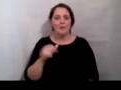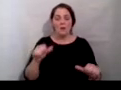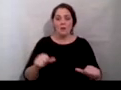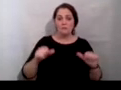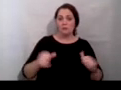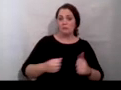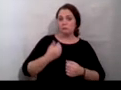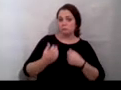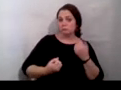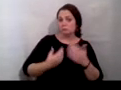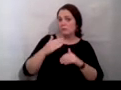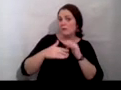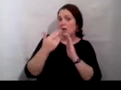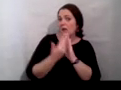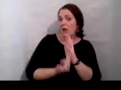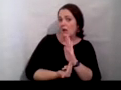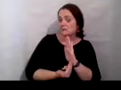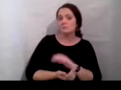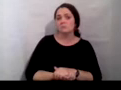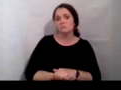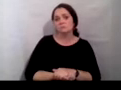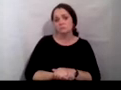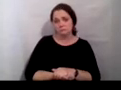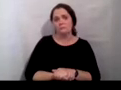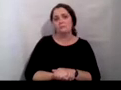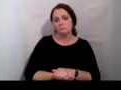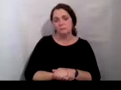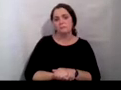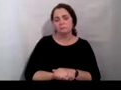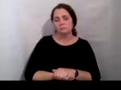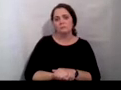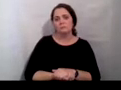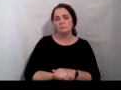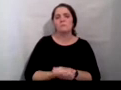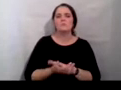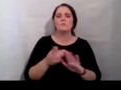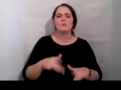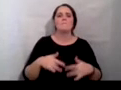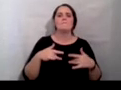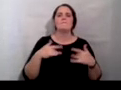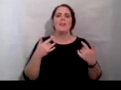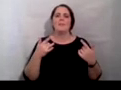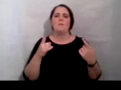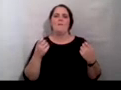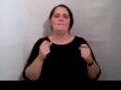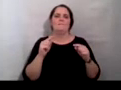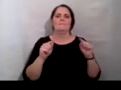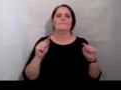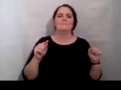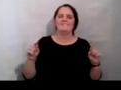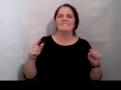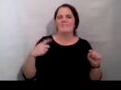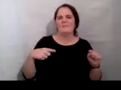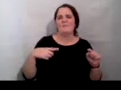feel about talking about this art, or how we feel about the art. Just so that we have a sense of that.